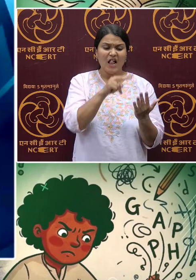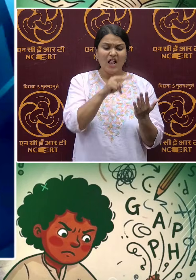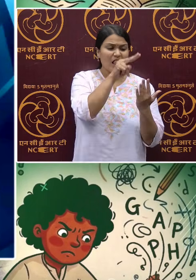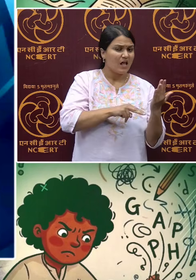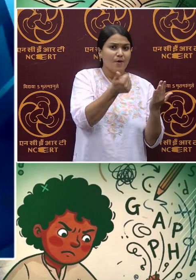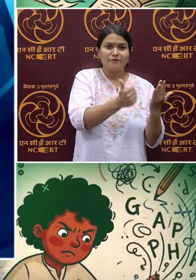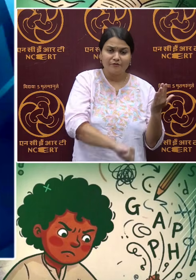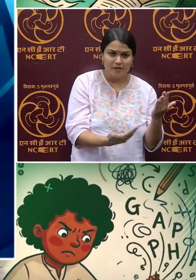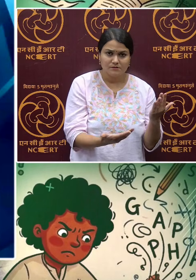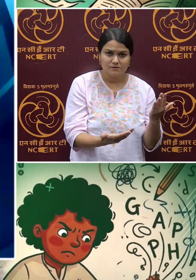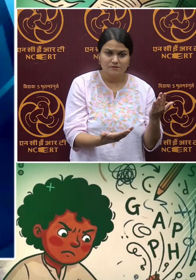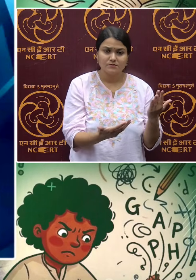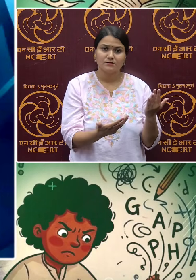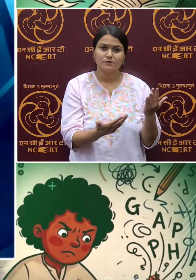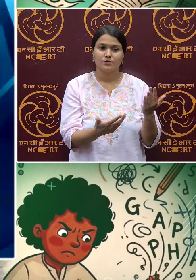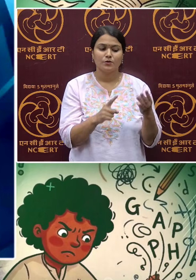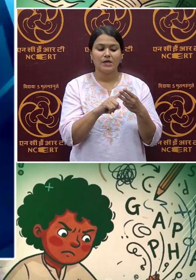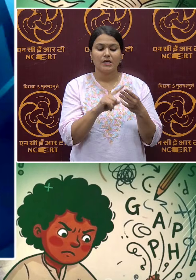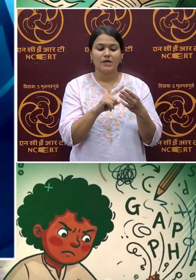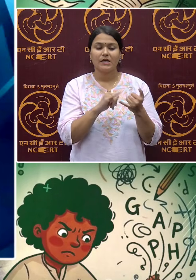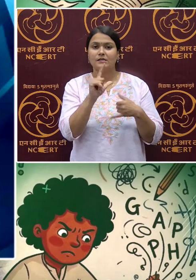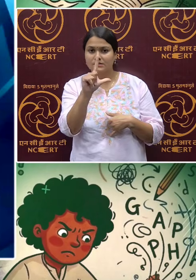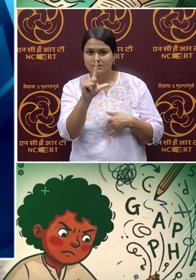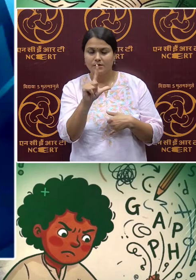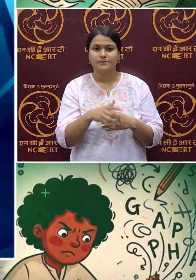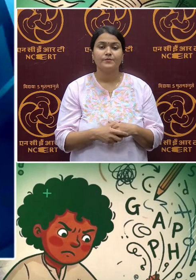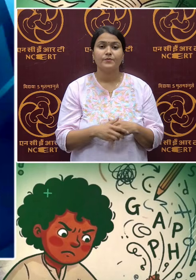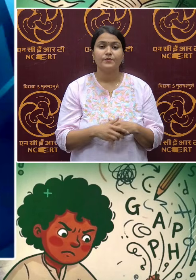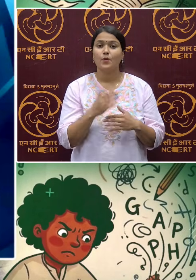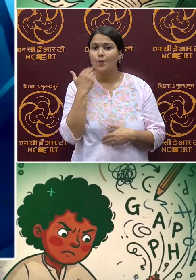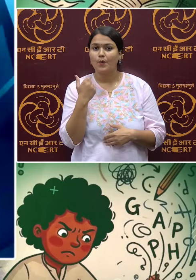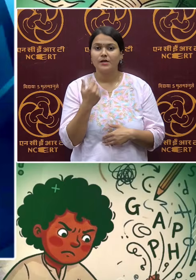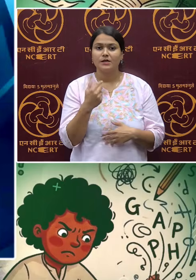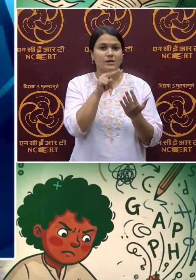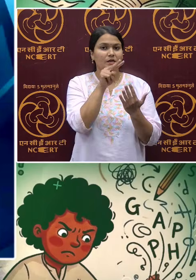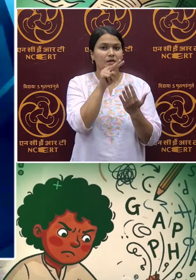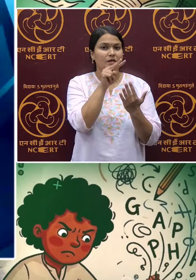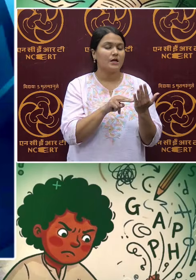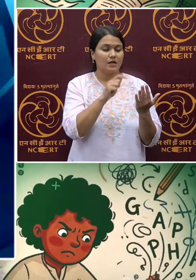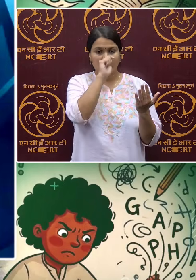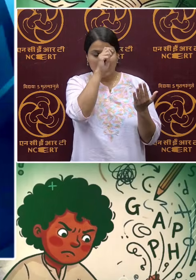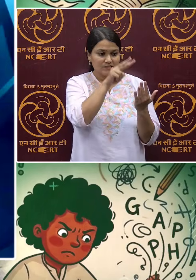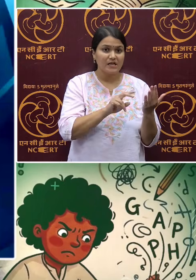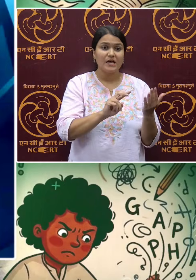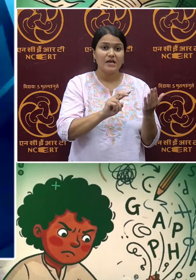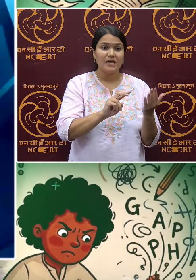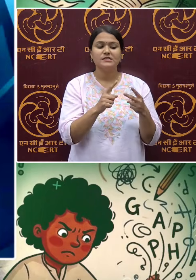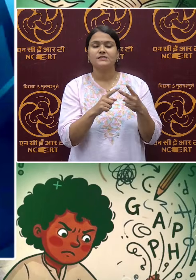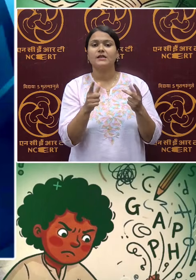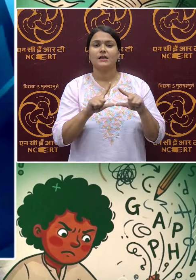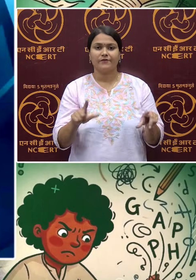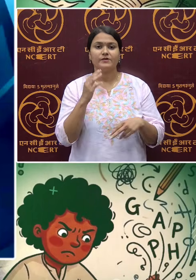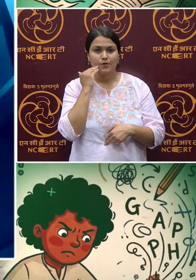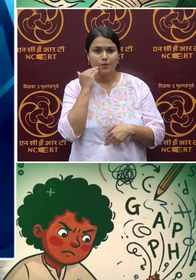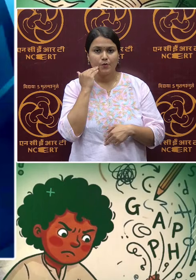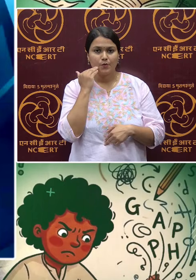there are children having ESL, English to be second language. Because of that, they don't read. But when it is a dyslexic child, I